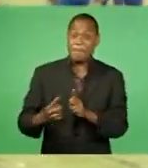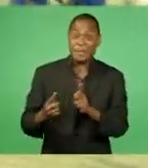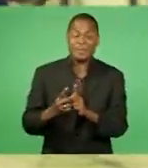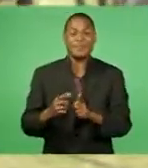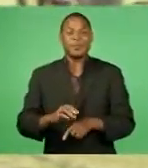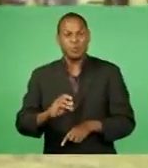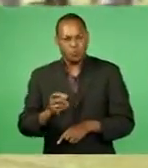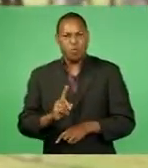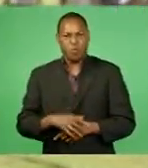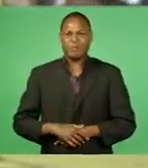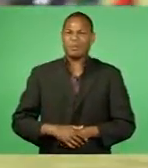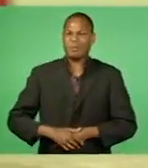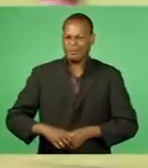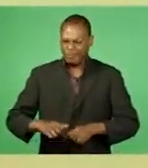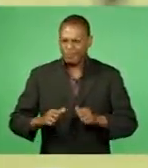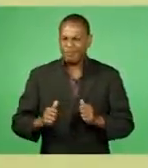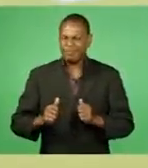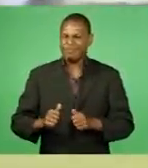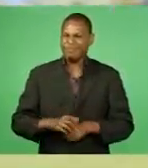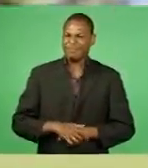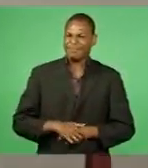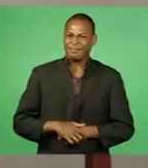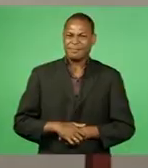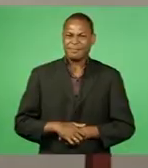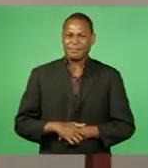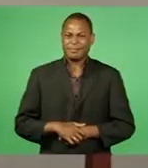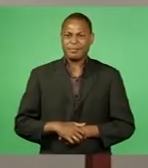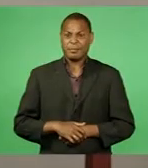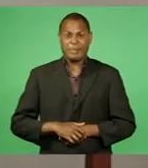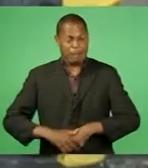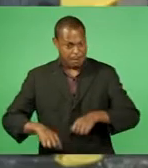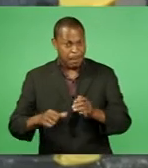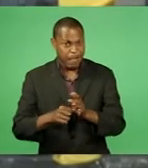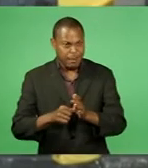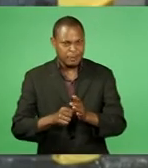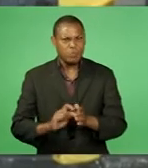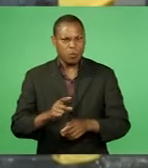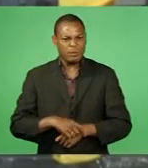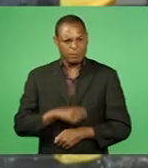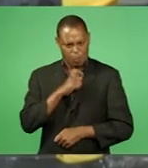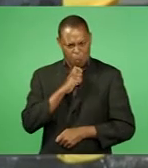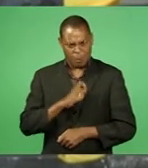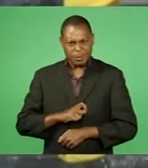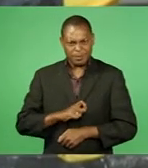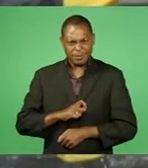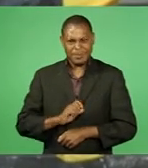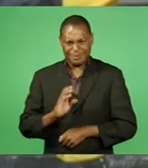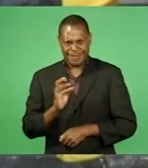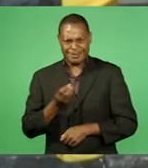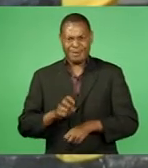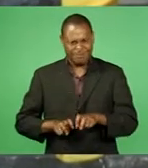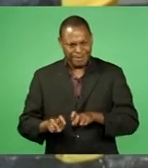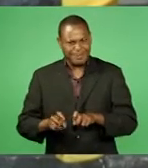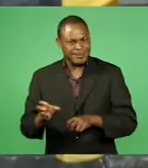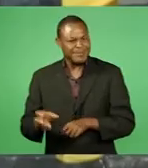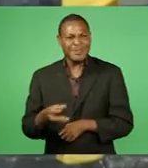they remain optimistic. Although it will be tough, we have seen some promising athletes today. We will train and guide